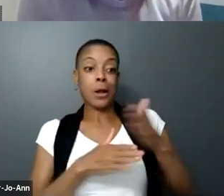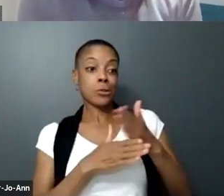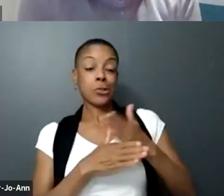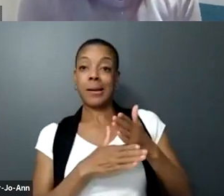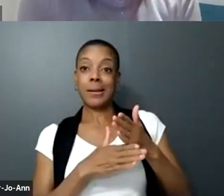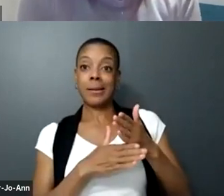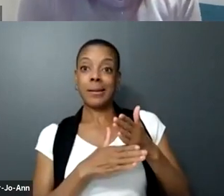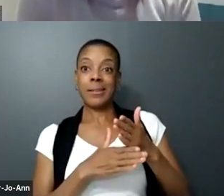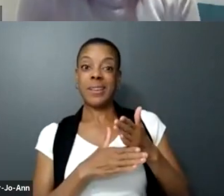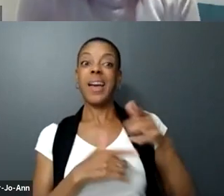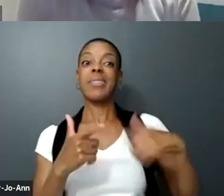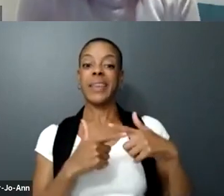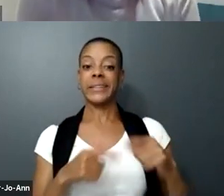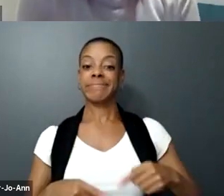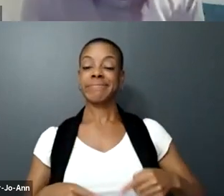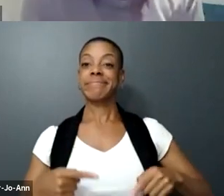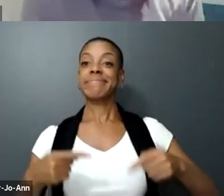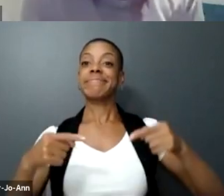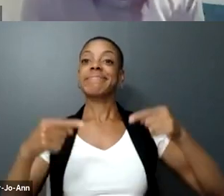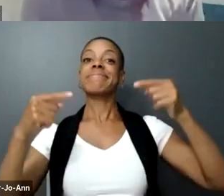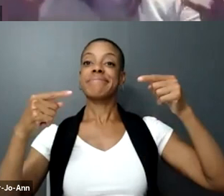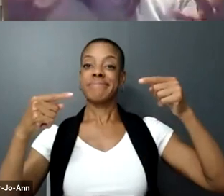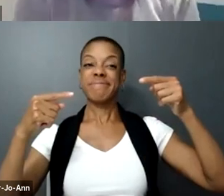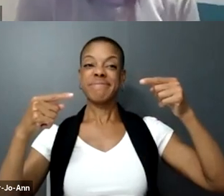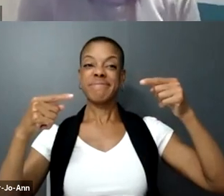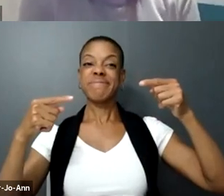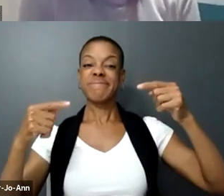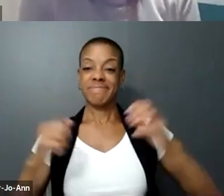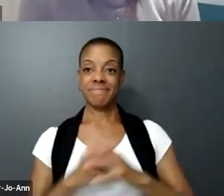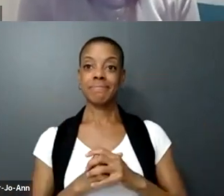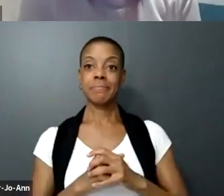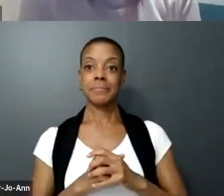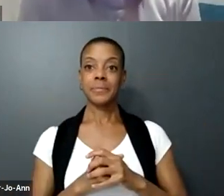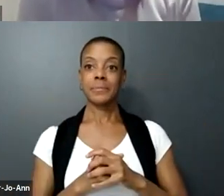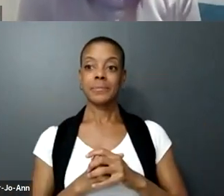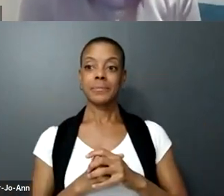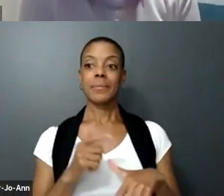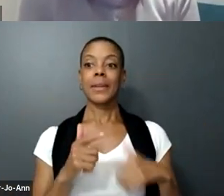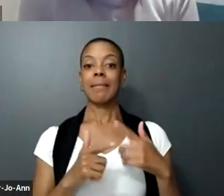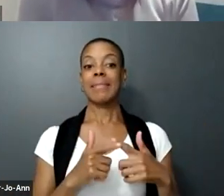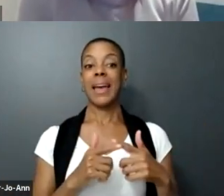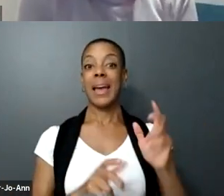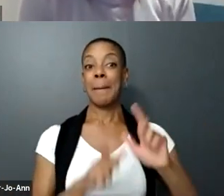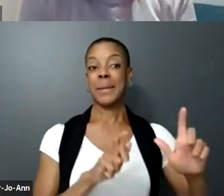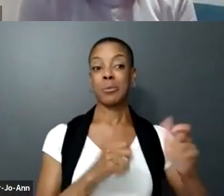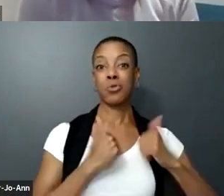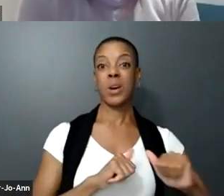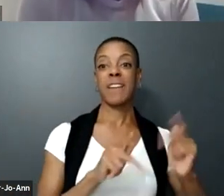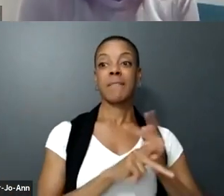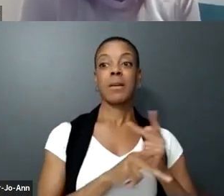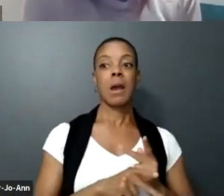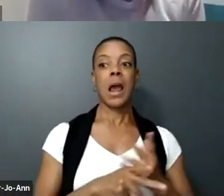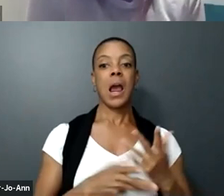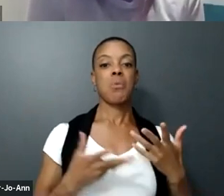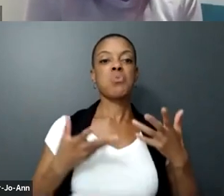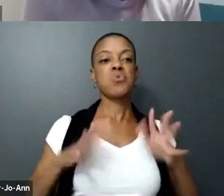started not getting along. And then people started trying to figure out how they could not share some more, maybe, and came up with an